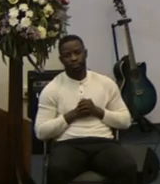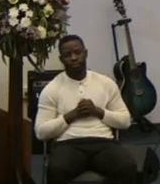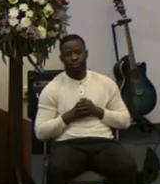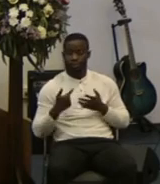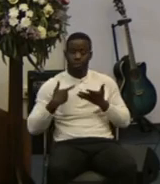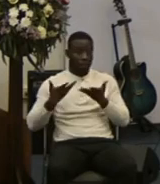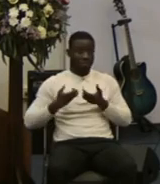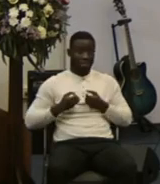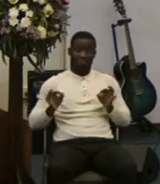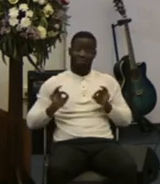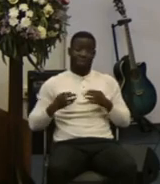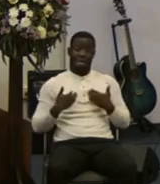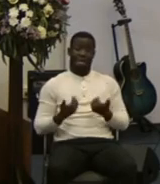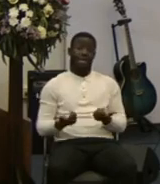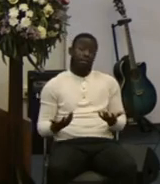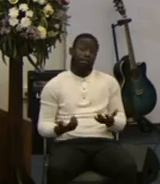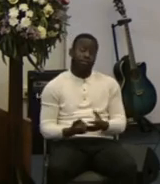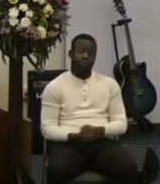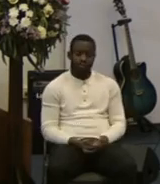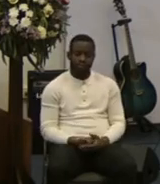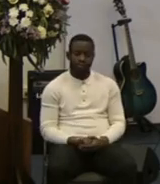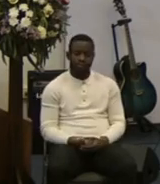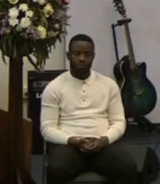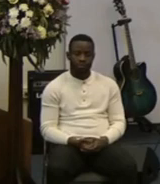and I've received no healing.